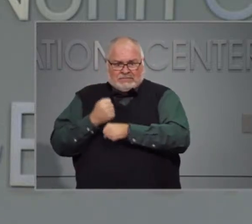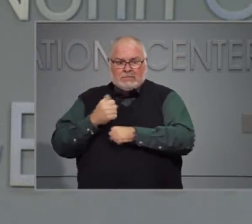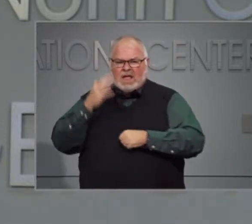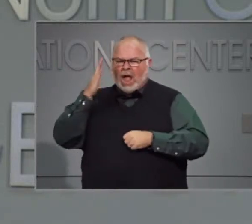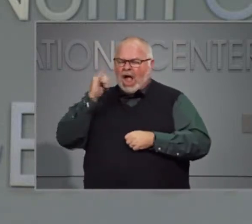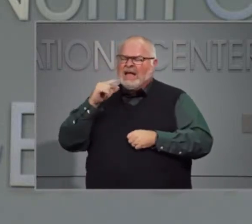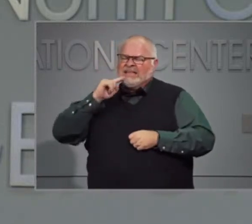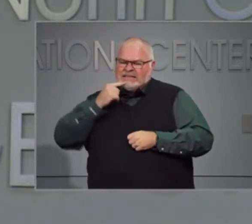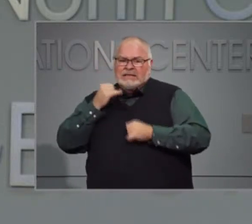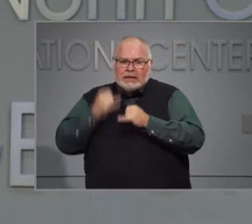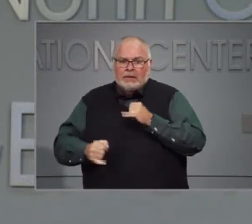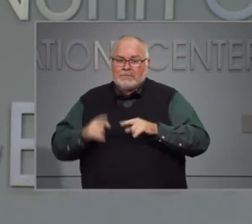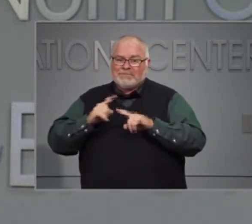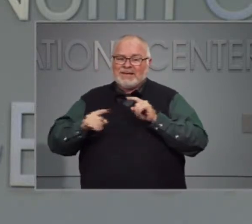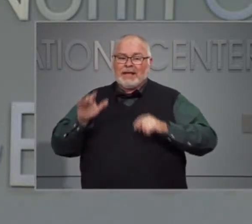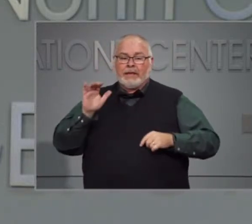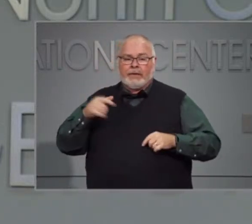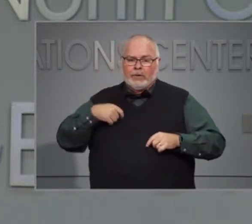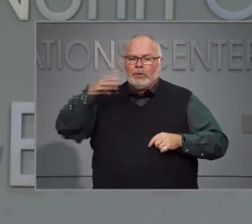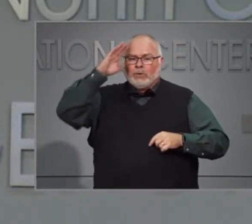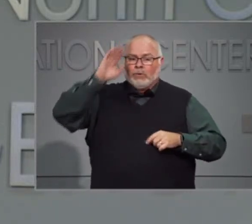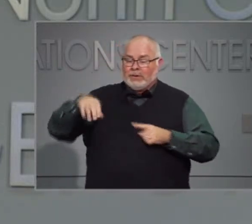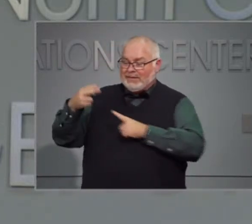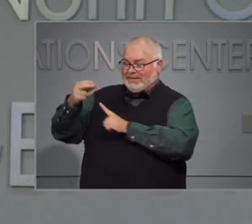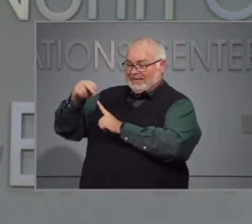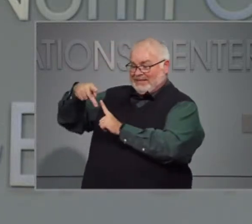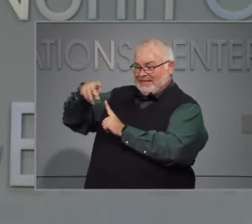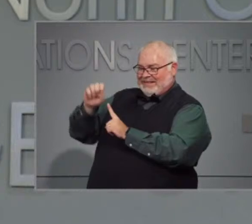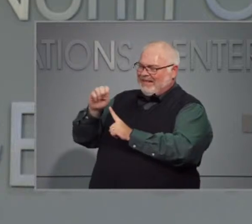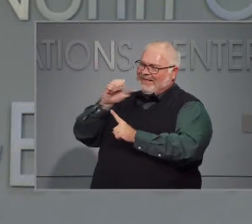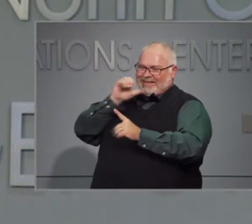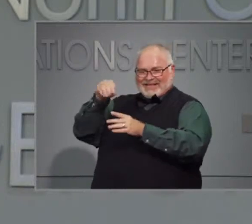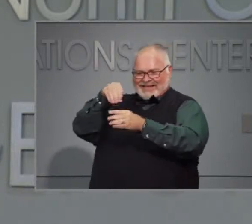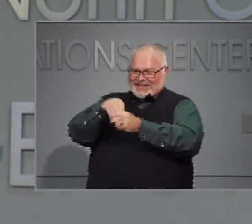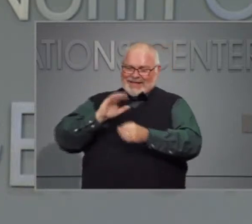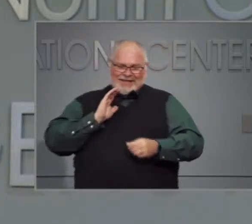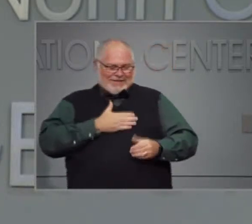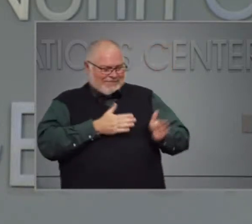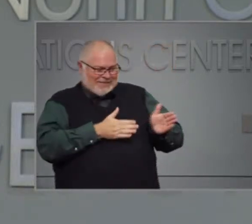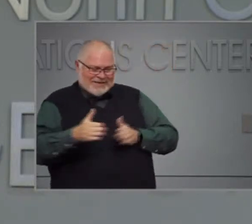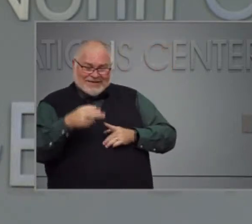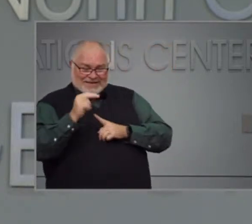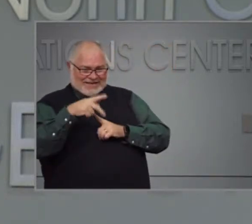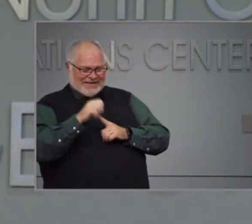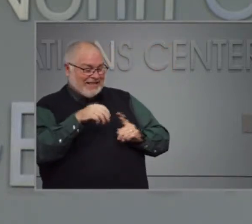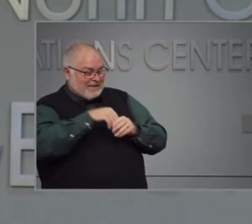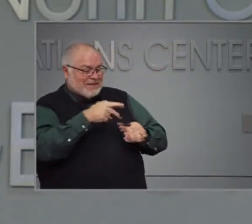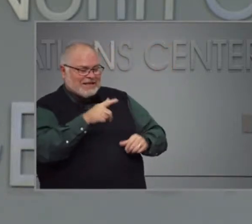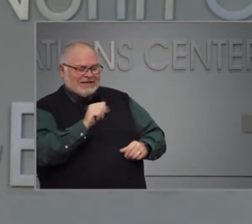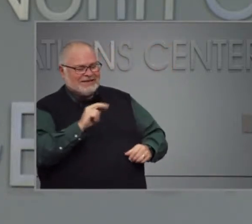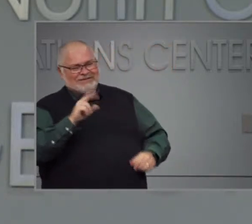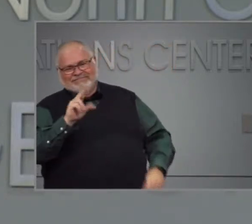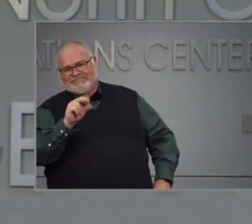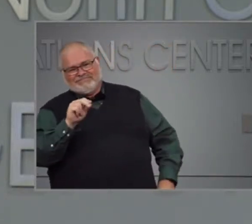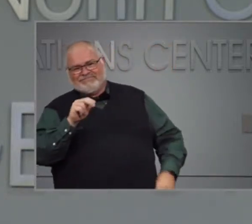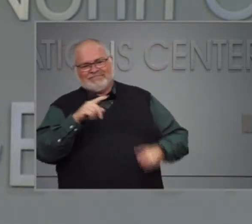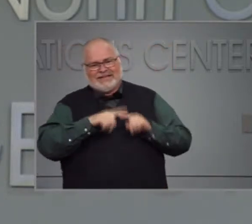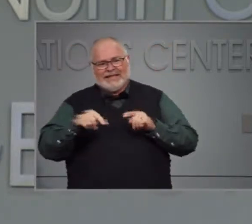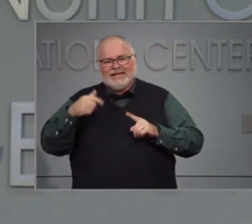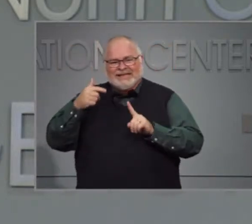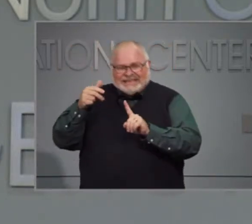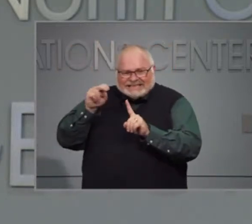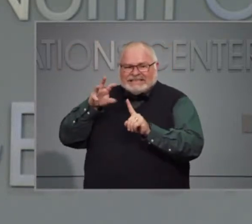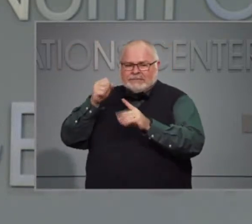last. However, we know that hope is not a plan. The new National Weather Service's 2020 Atlantic Hurricane Season